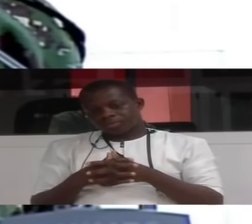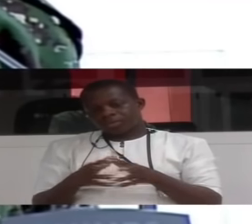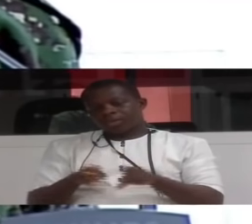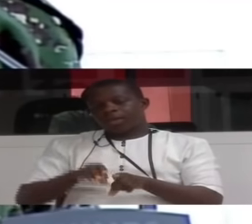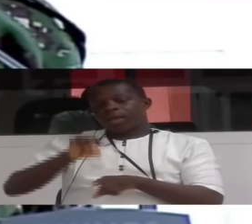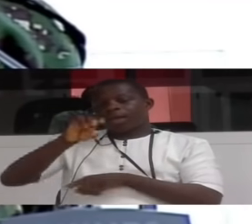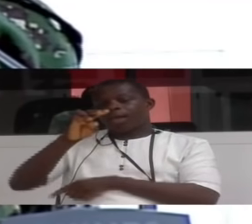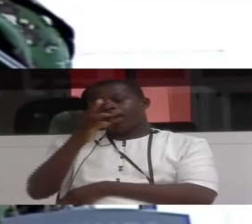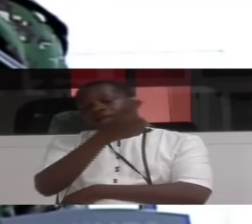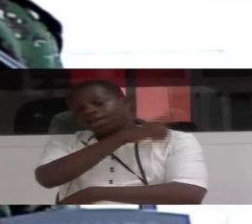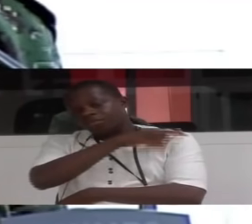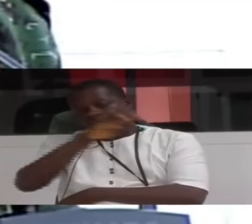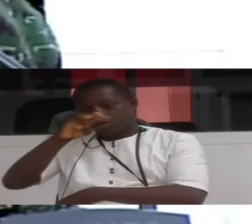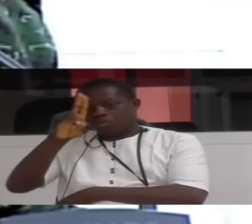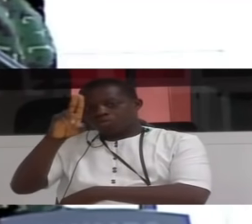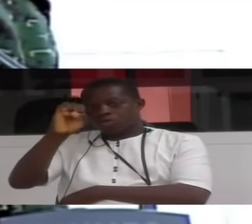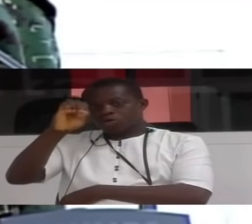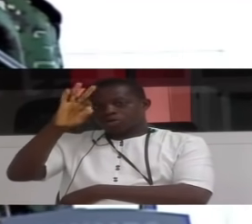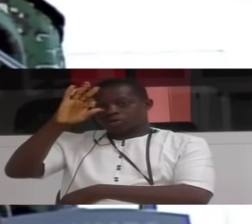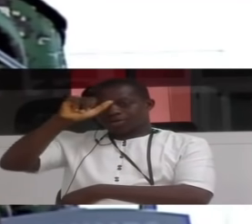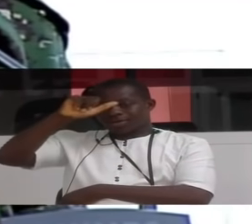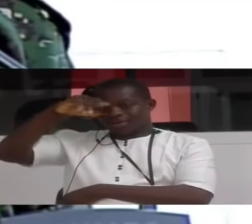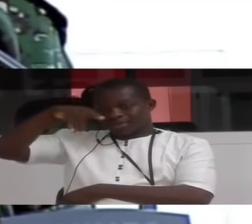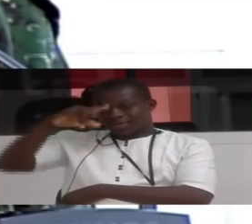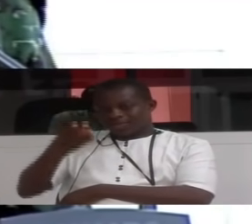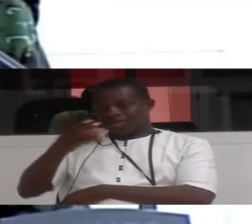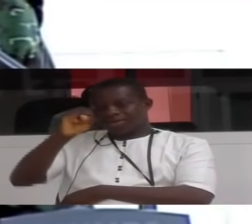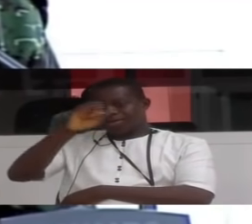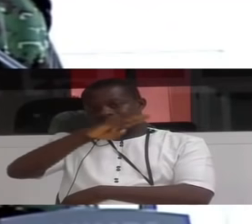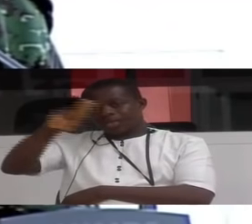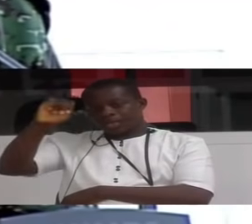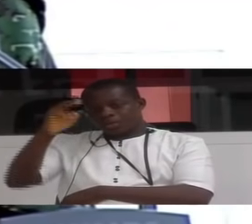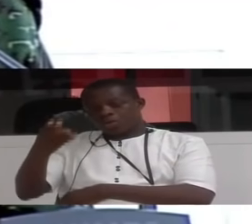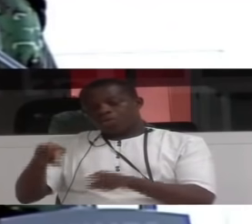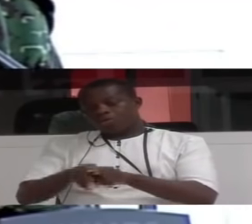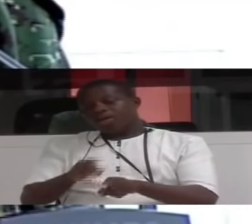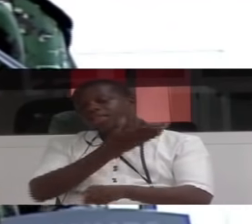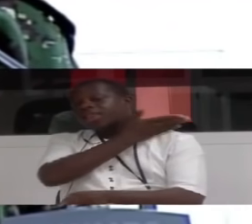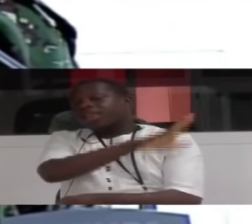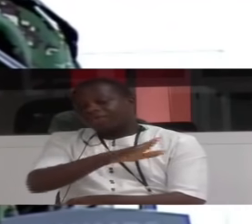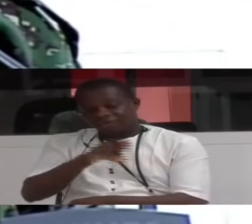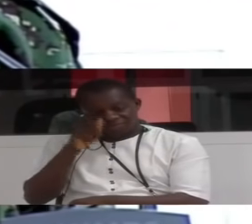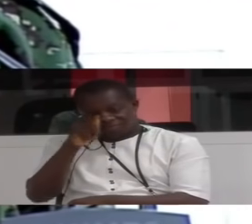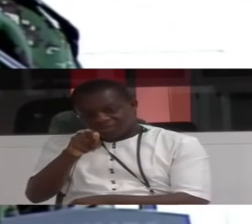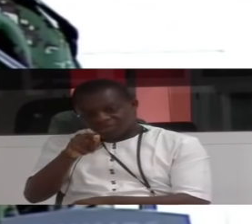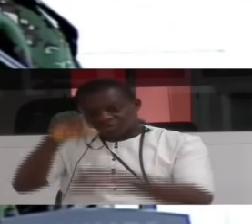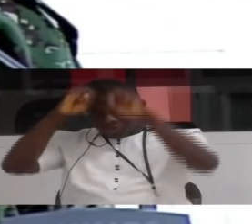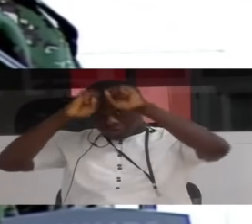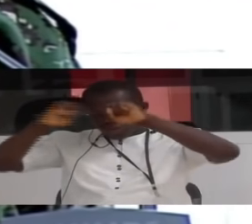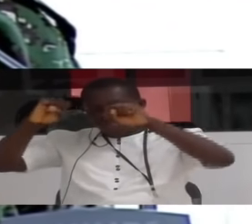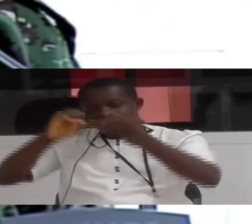Mustafa, Lieutenant Mustafa Sanekonyoko, drop it. This is an executive order. Lieutenant